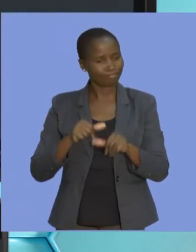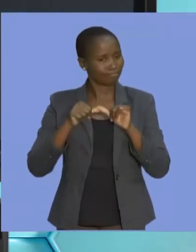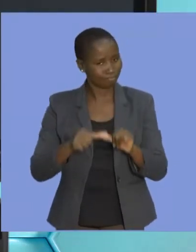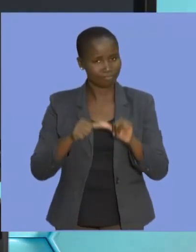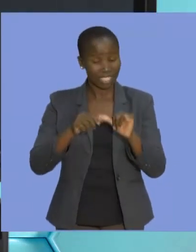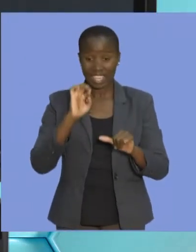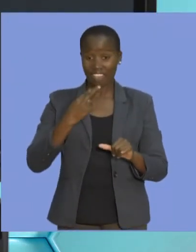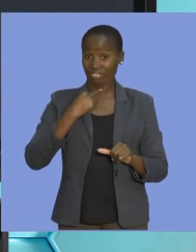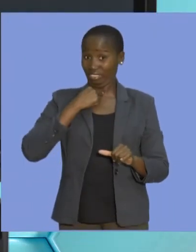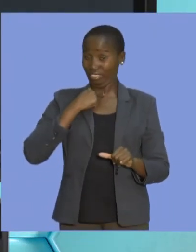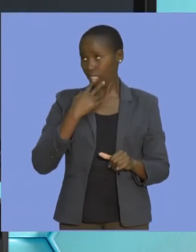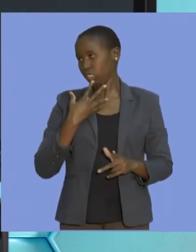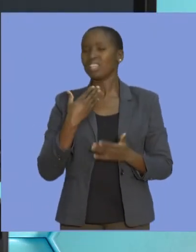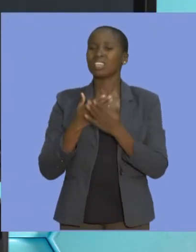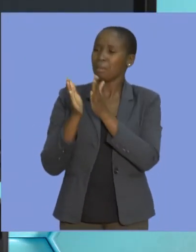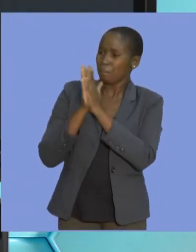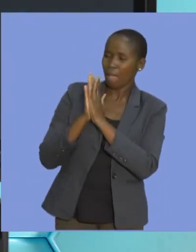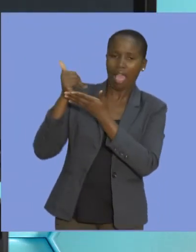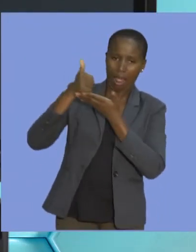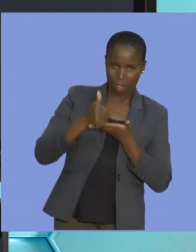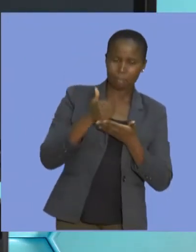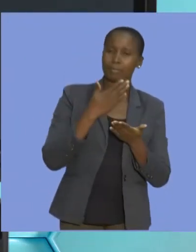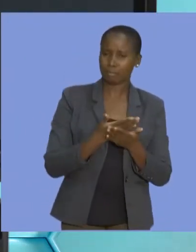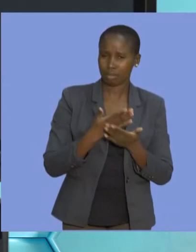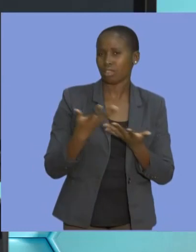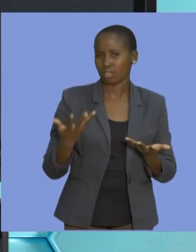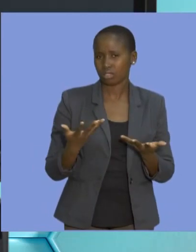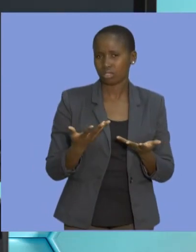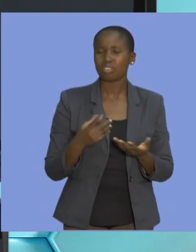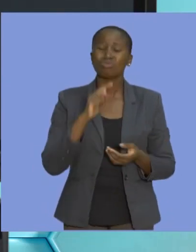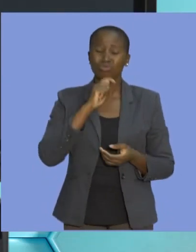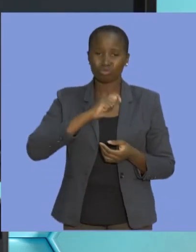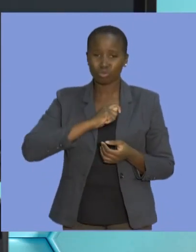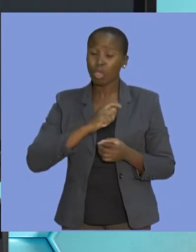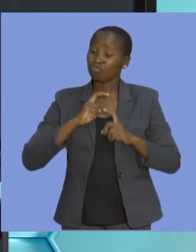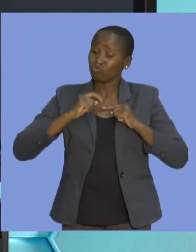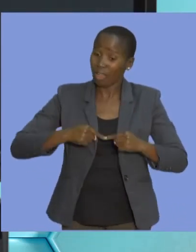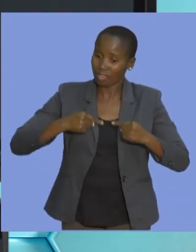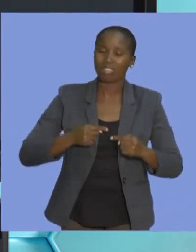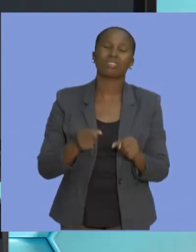You practice, and it's normal to struggle. That's the nature of the subject.